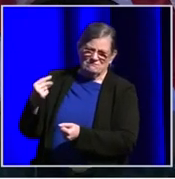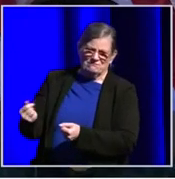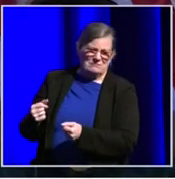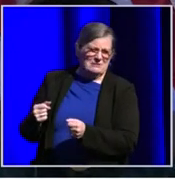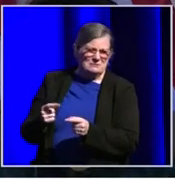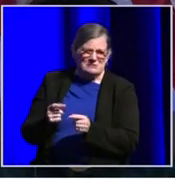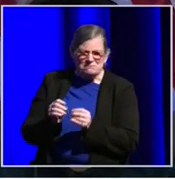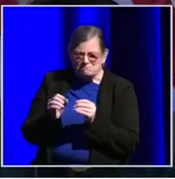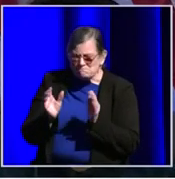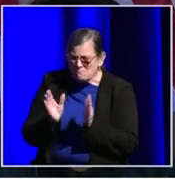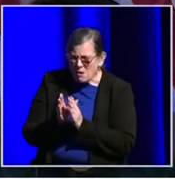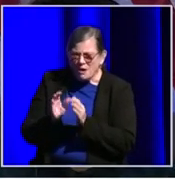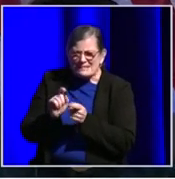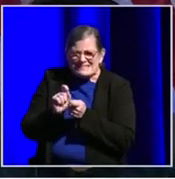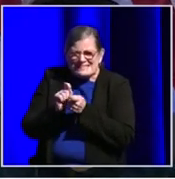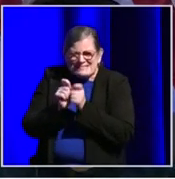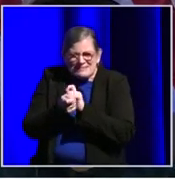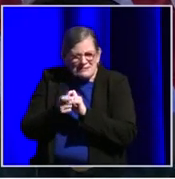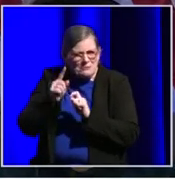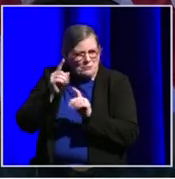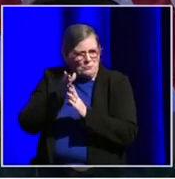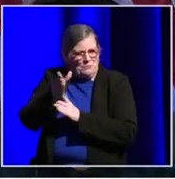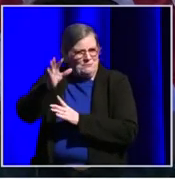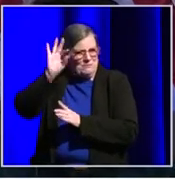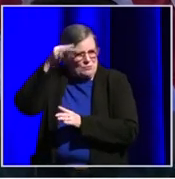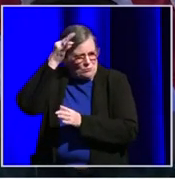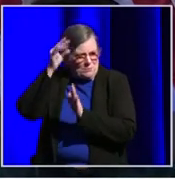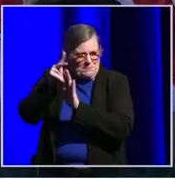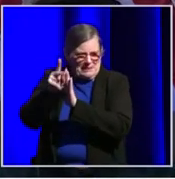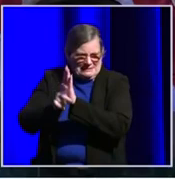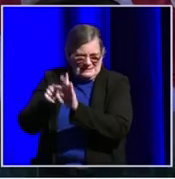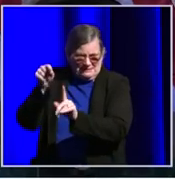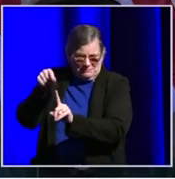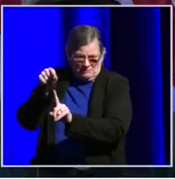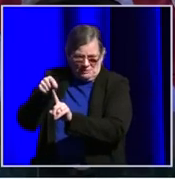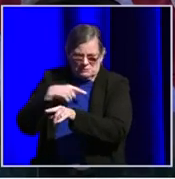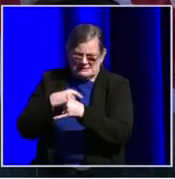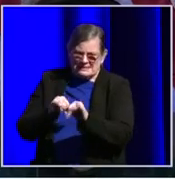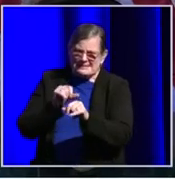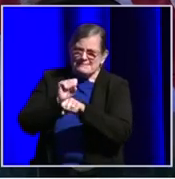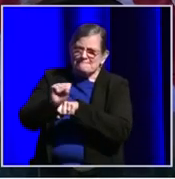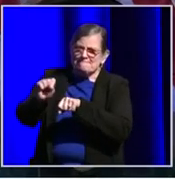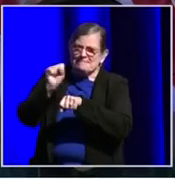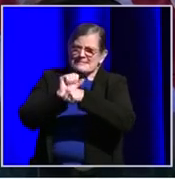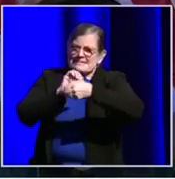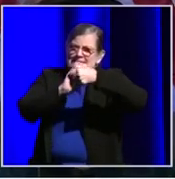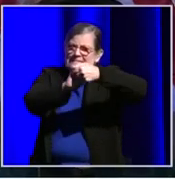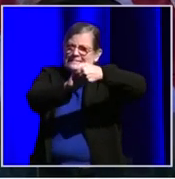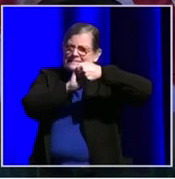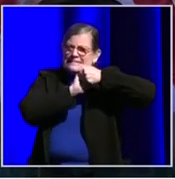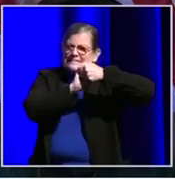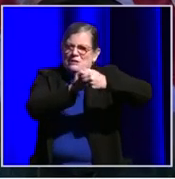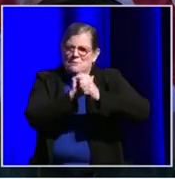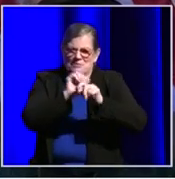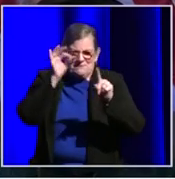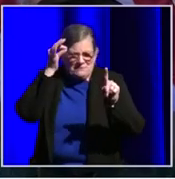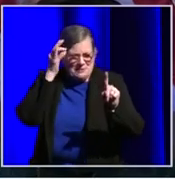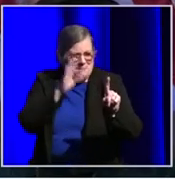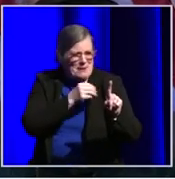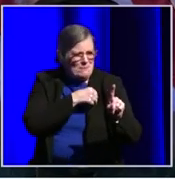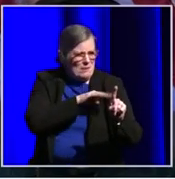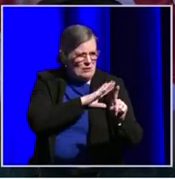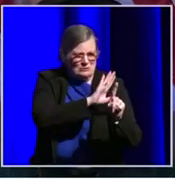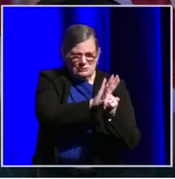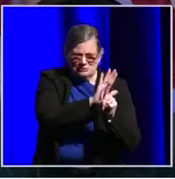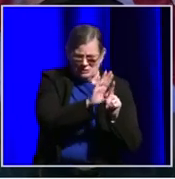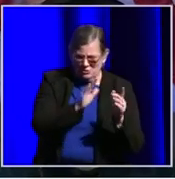federal policy. But I will continue to work with colleagues to support the mayor's initiatives and to add to them. That's what we've done